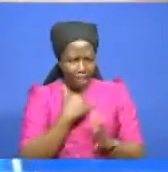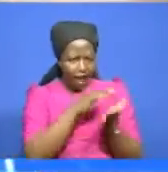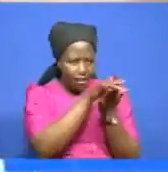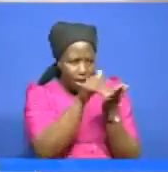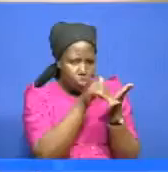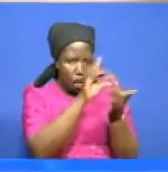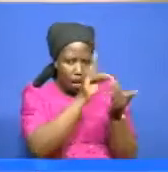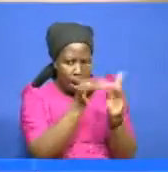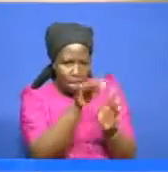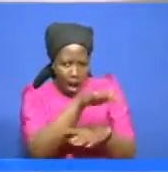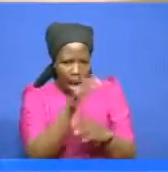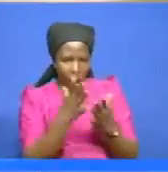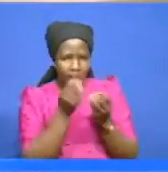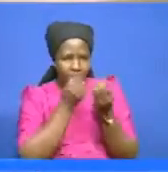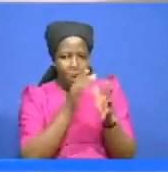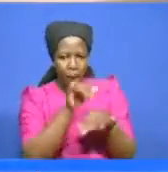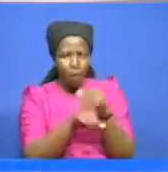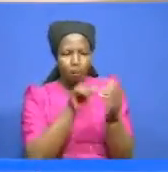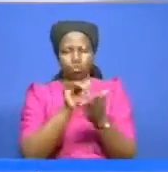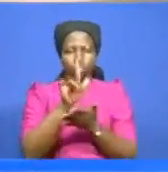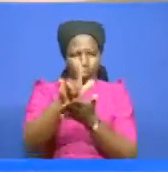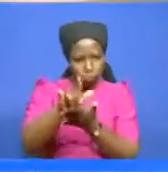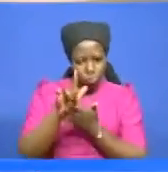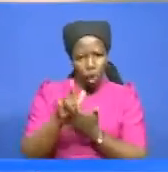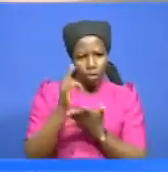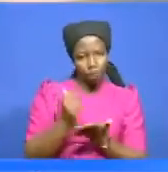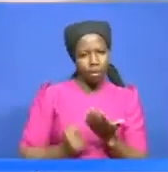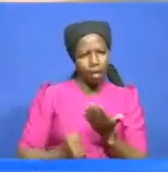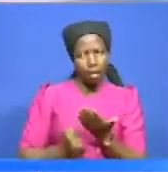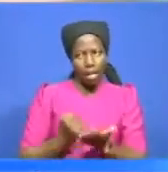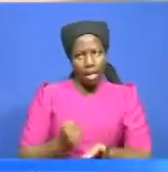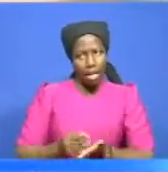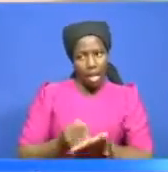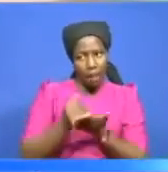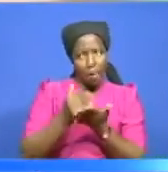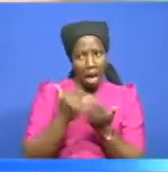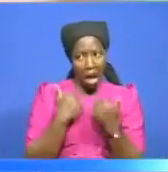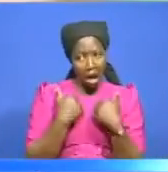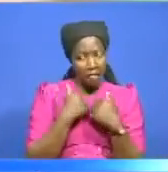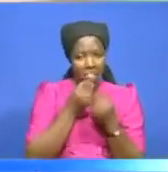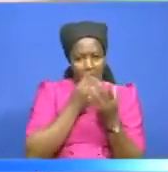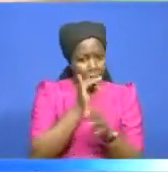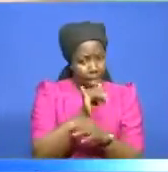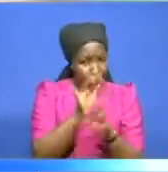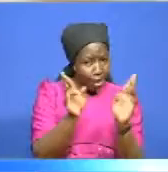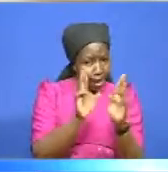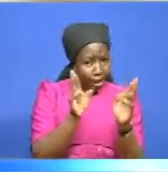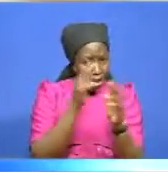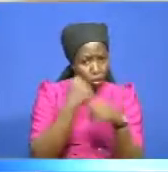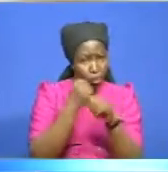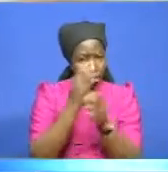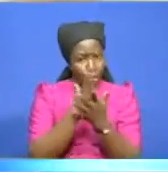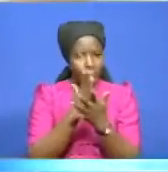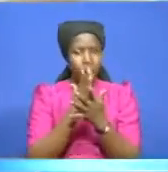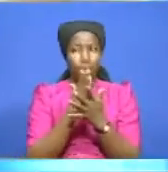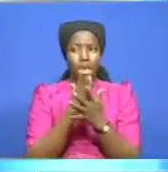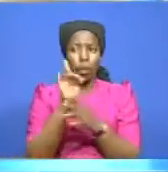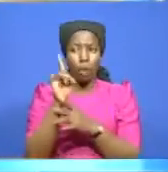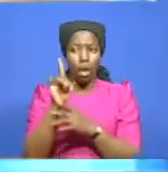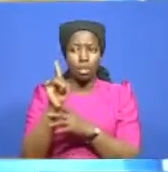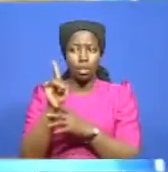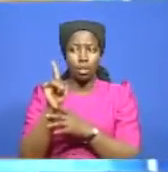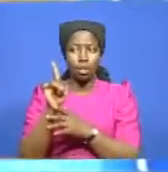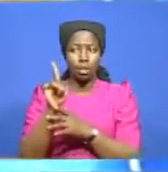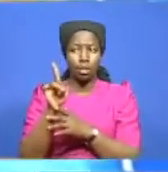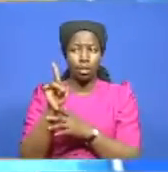where information on credit facilitation to clients, do we have that information readily available so that when one arm of a lender